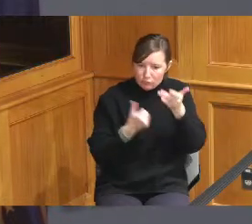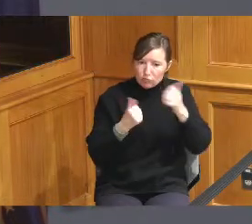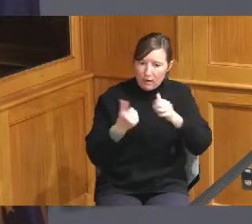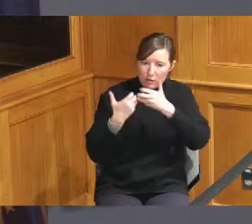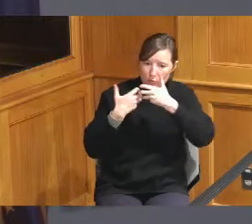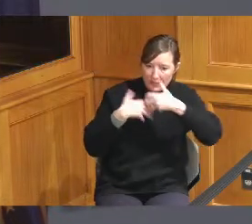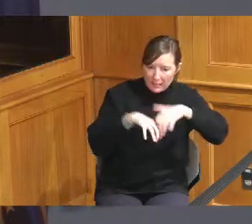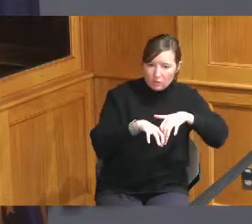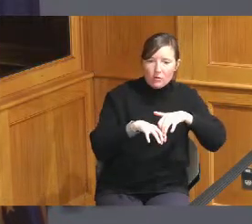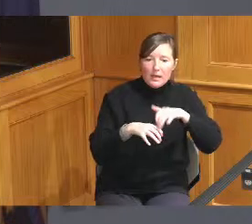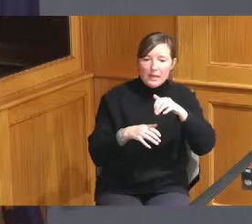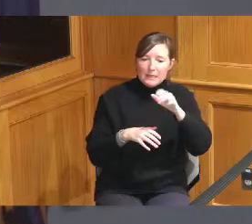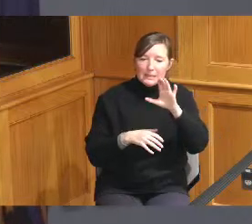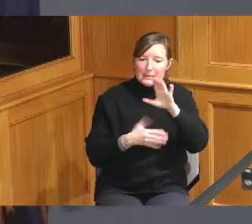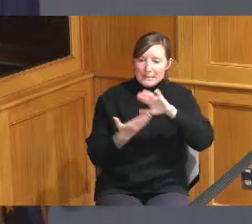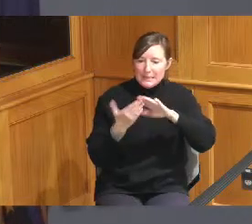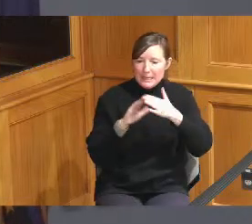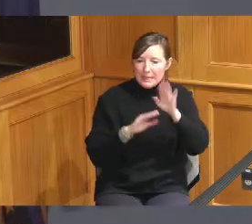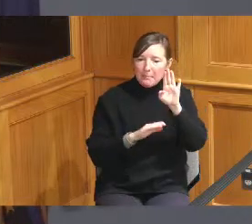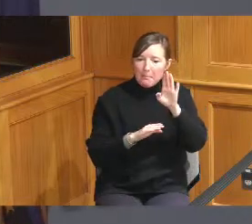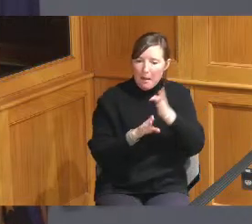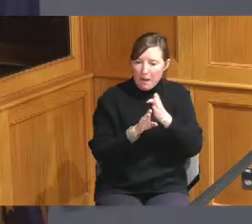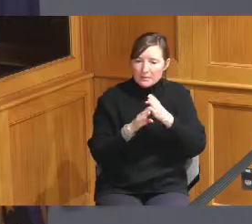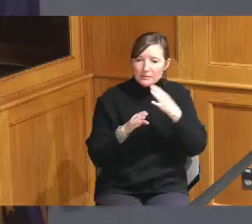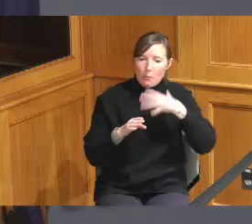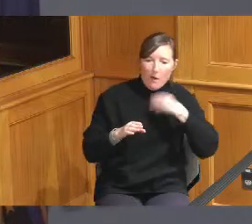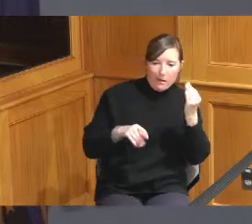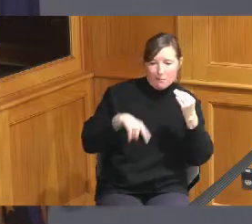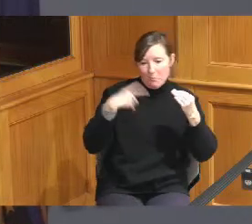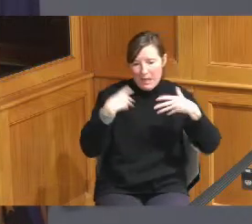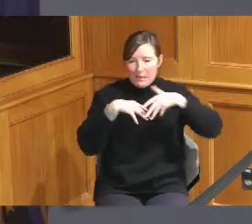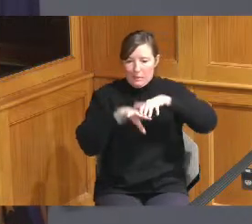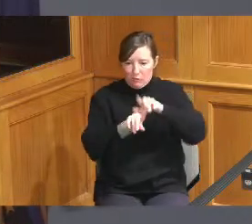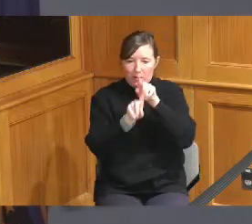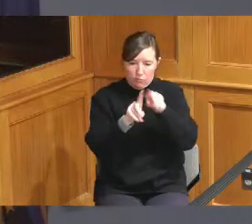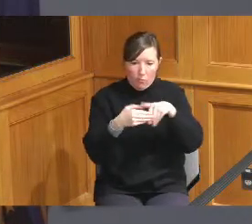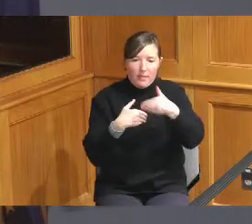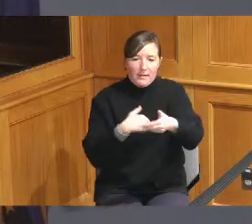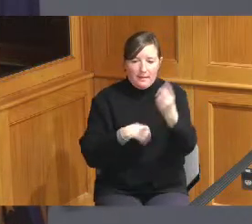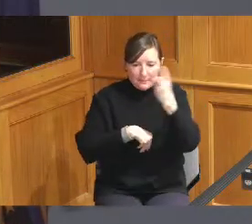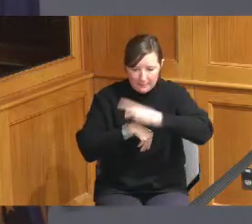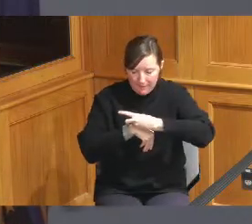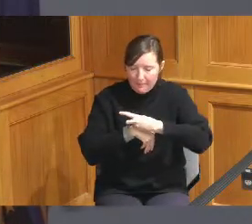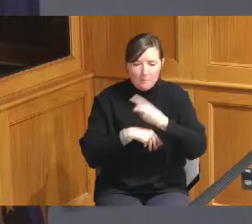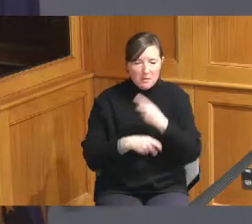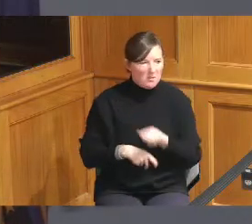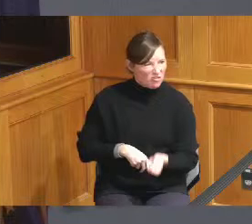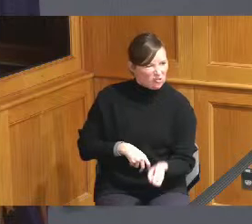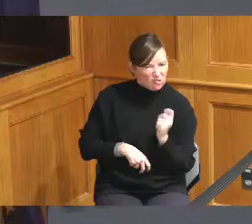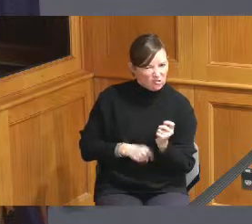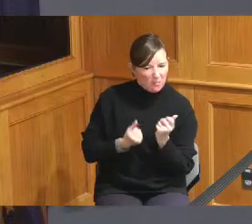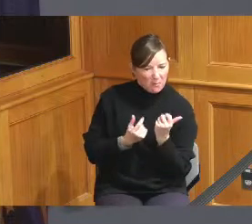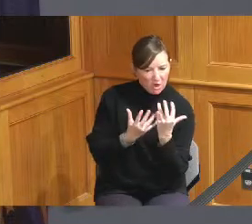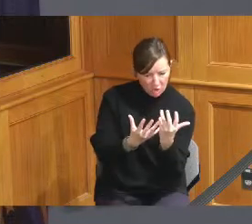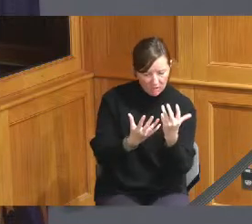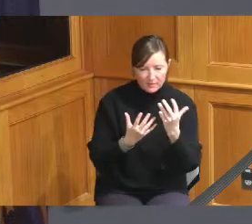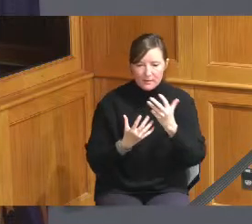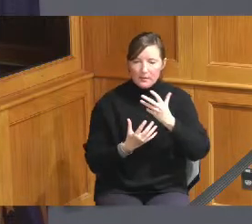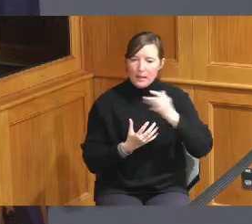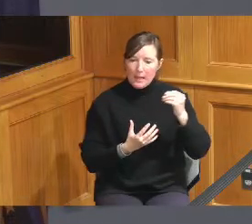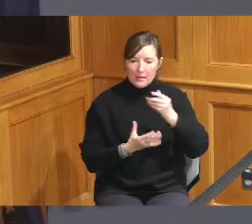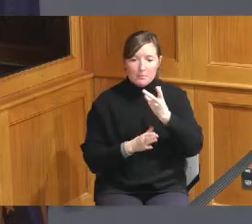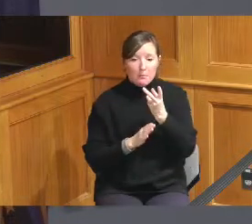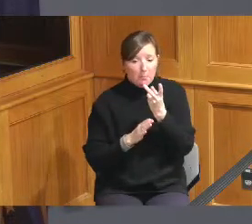Birmingham city buses the next day. And whereas at age 12, Reverend Pfeiffer drove Reverend and